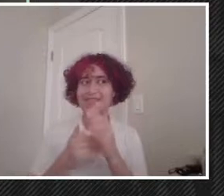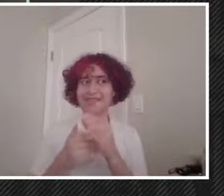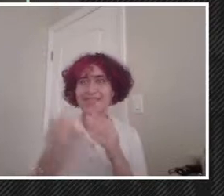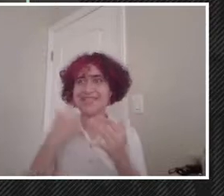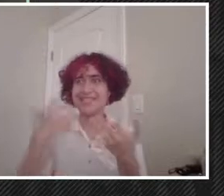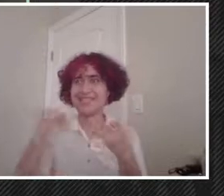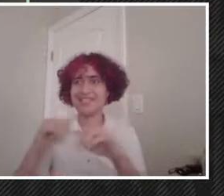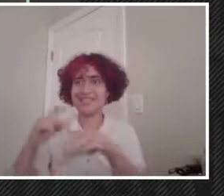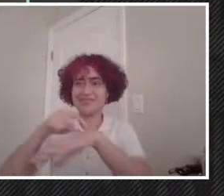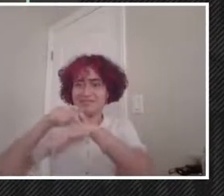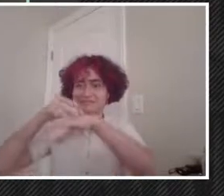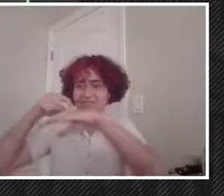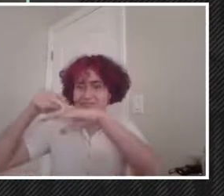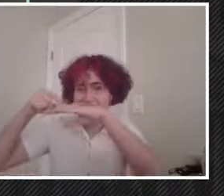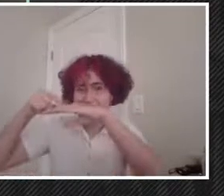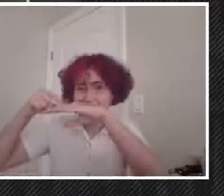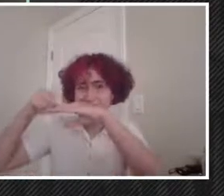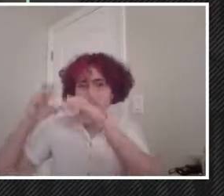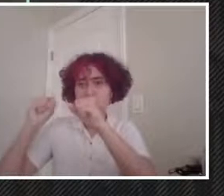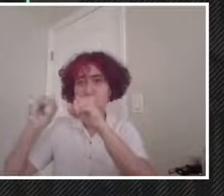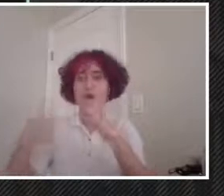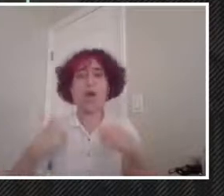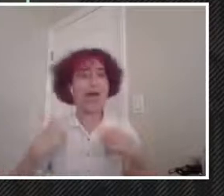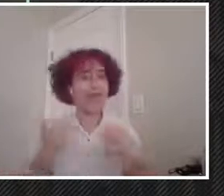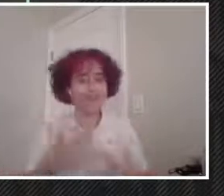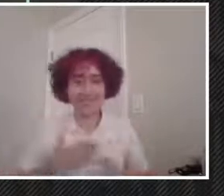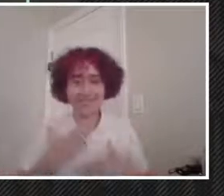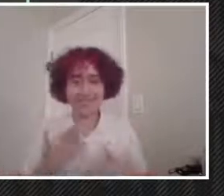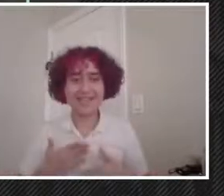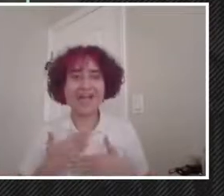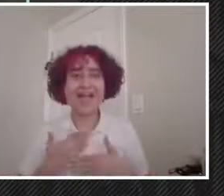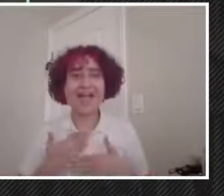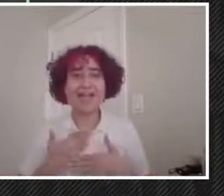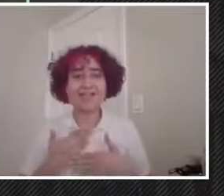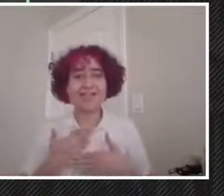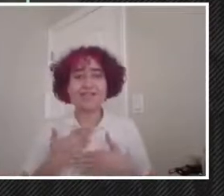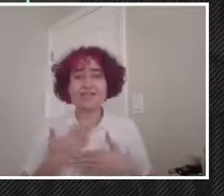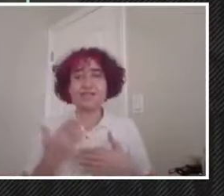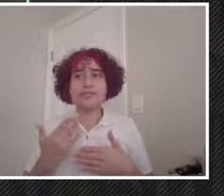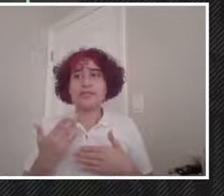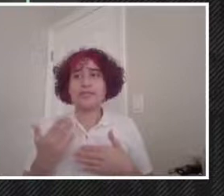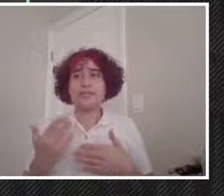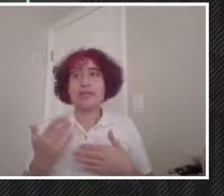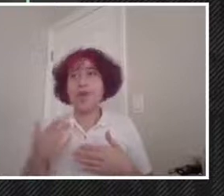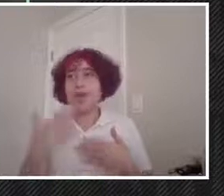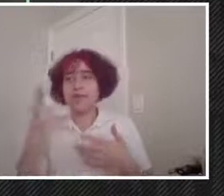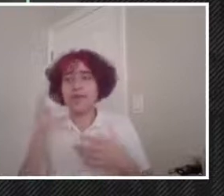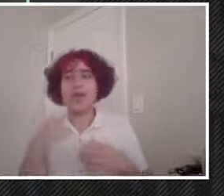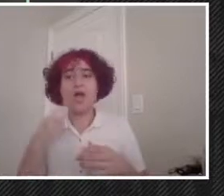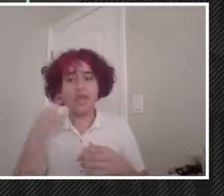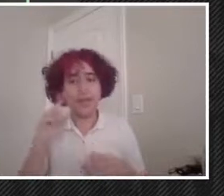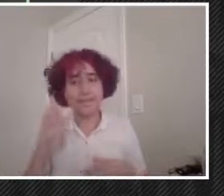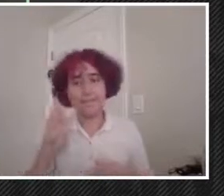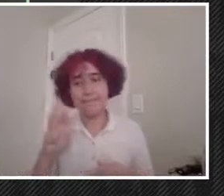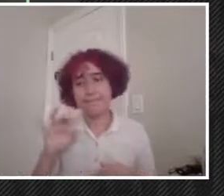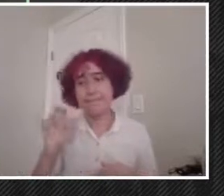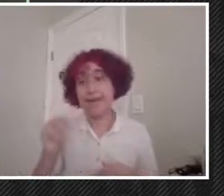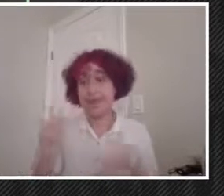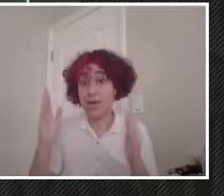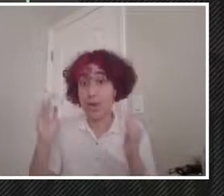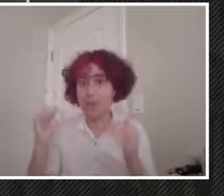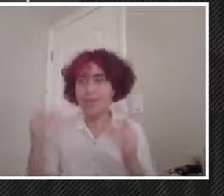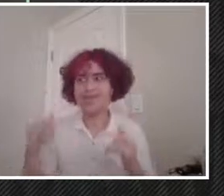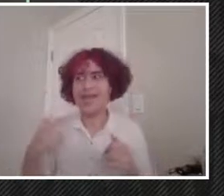so I'm glad Tanika mentioned clemency. Like, that's something actually President Biden can do tomorrow, right? With a